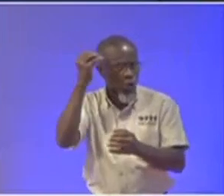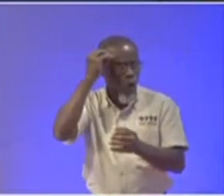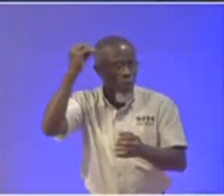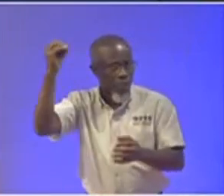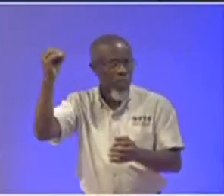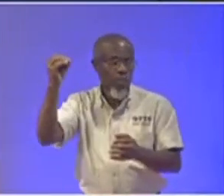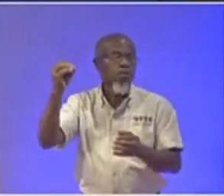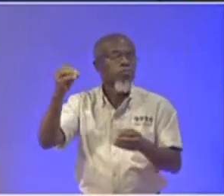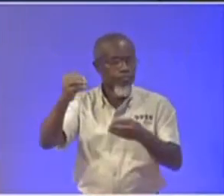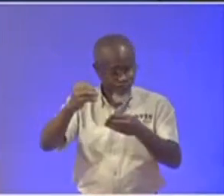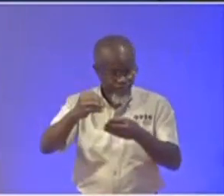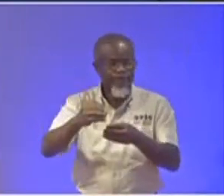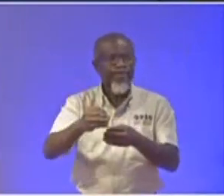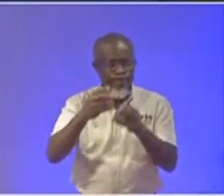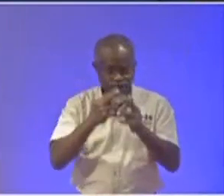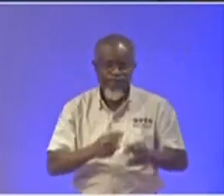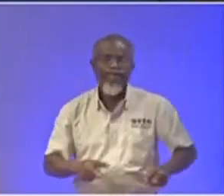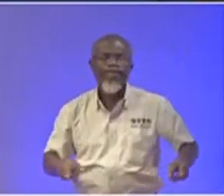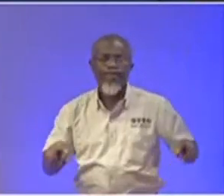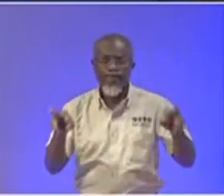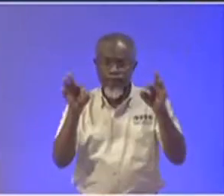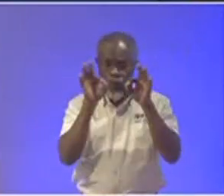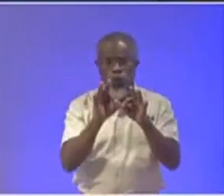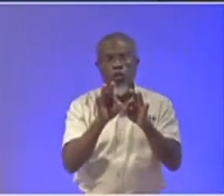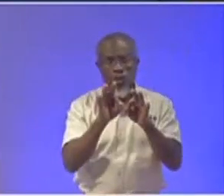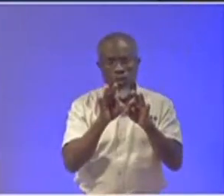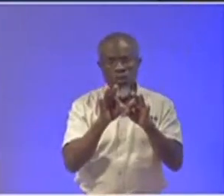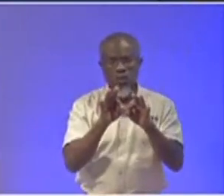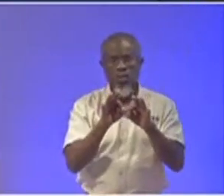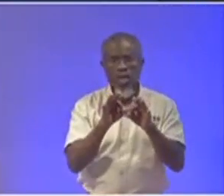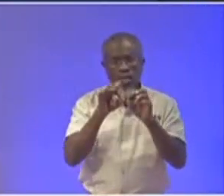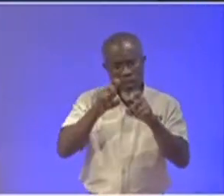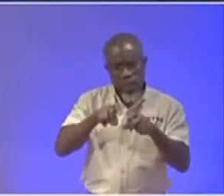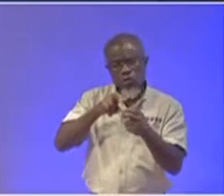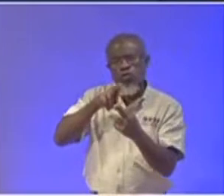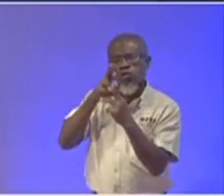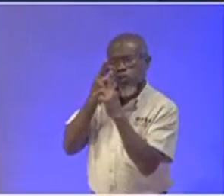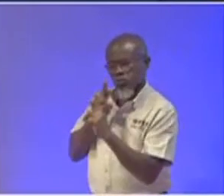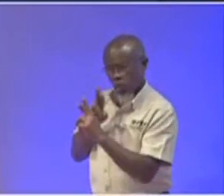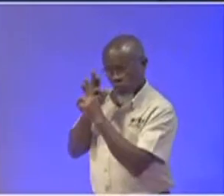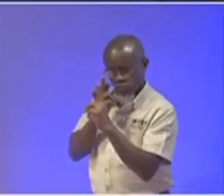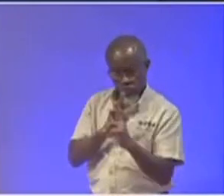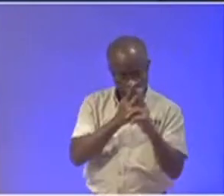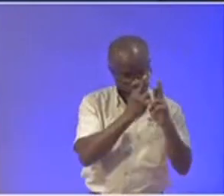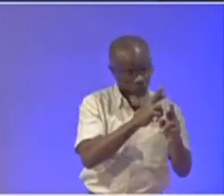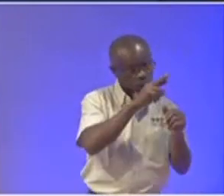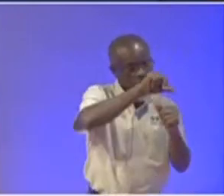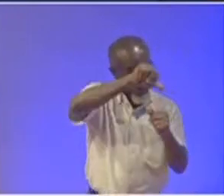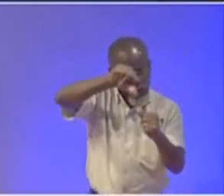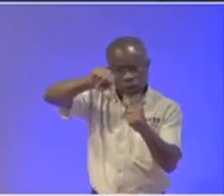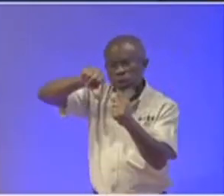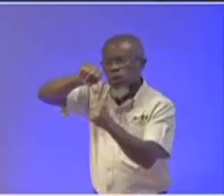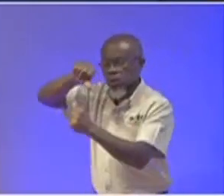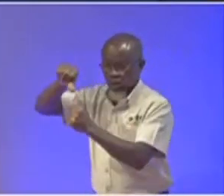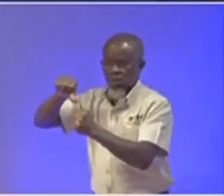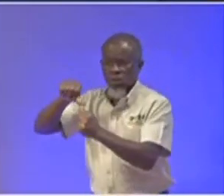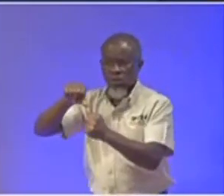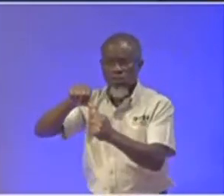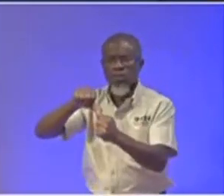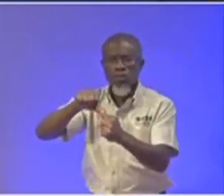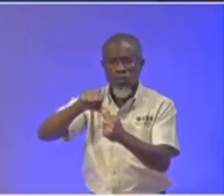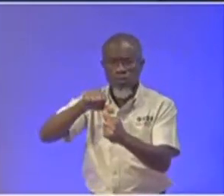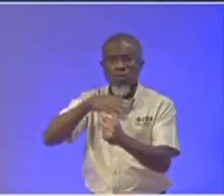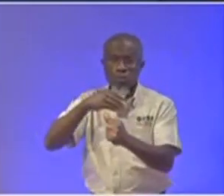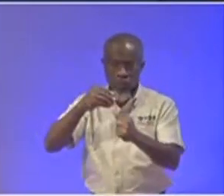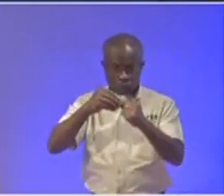are respected, but they also are able to respect each other and their educators, and